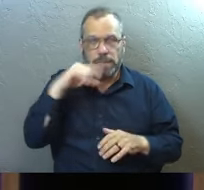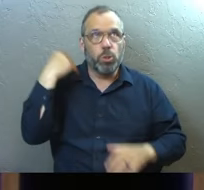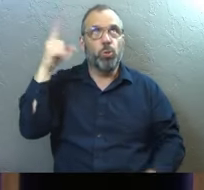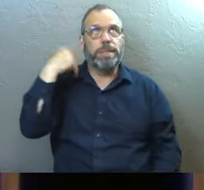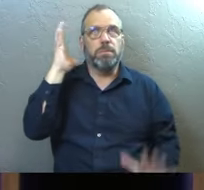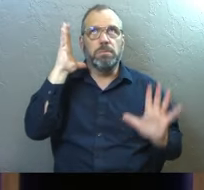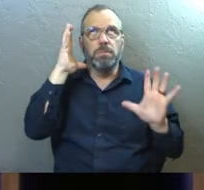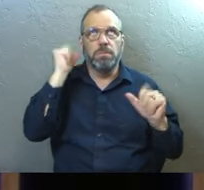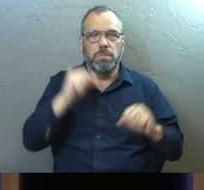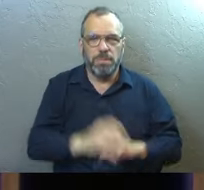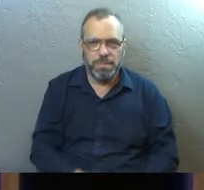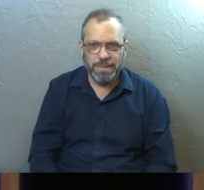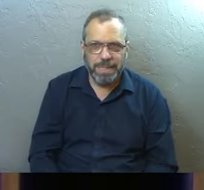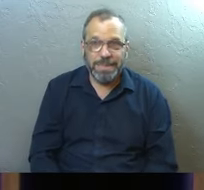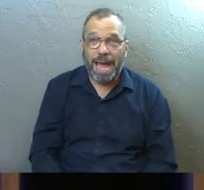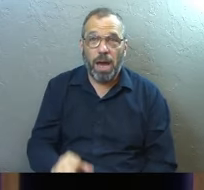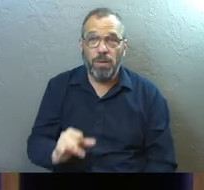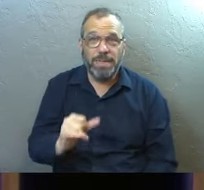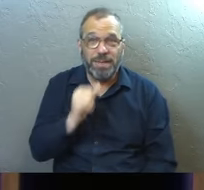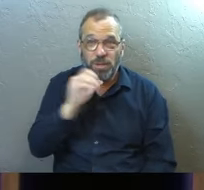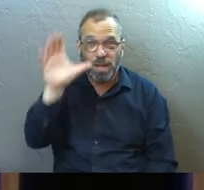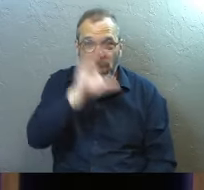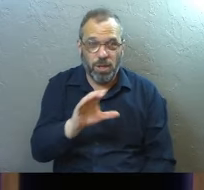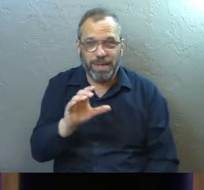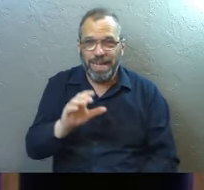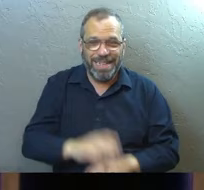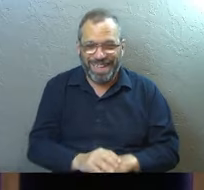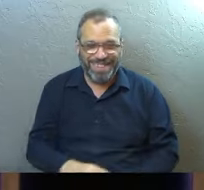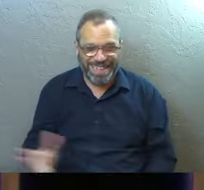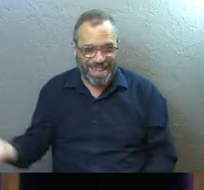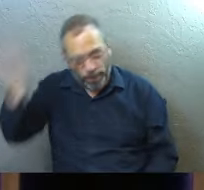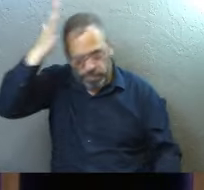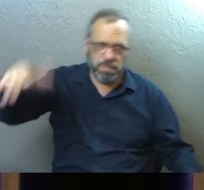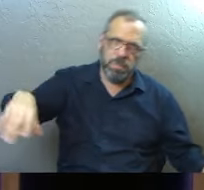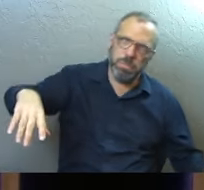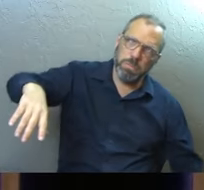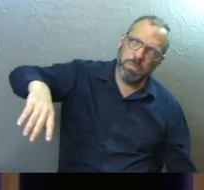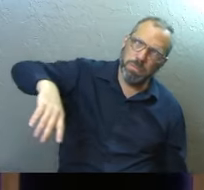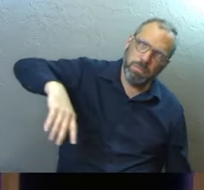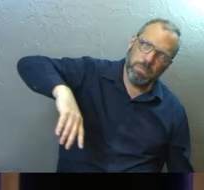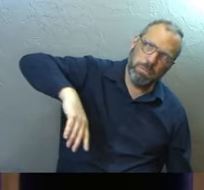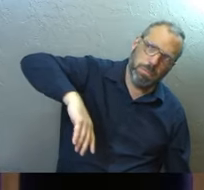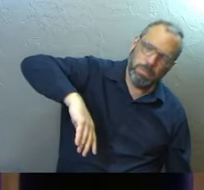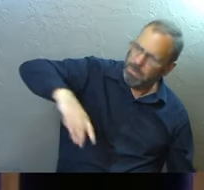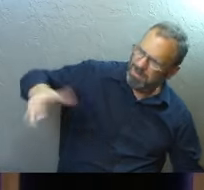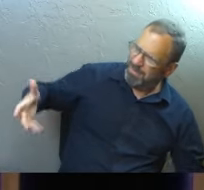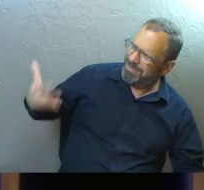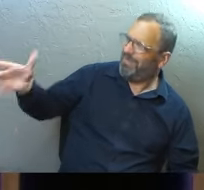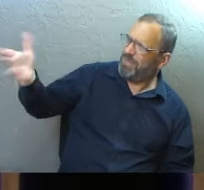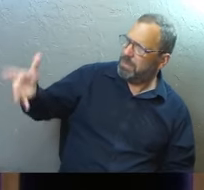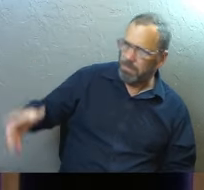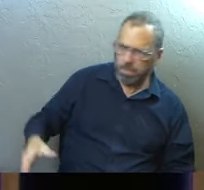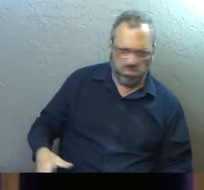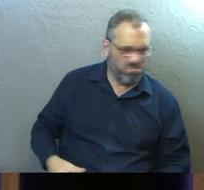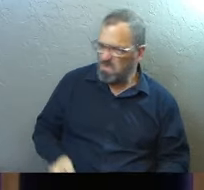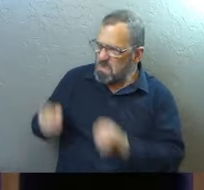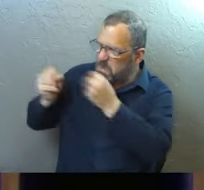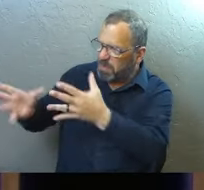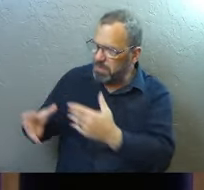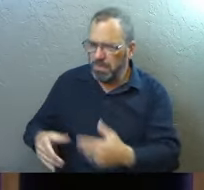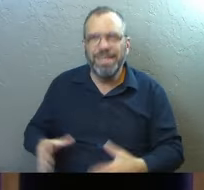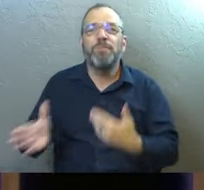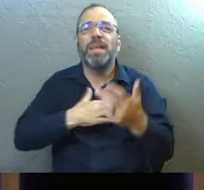crazy. And if you're not looking, you're going to get hit in the head with a basketball. You know what I mean? It gets a little wild in there, but it's fun. It's awesome. So check that out.